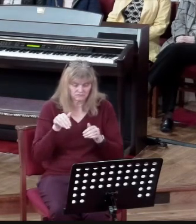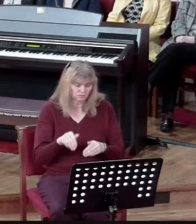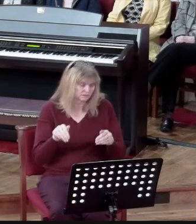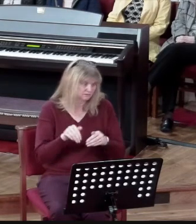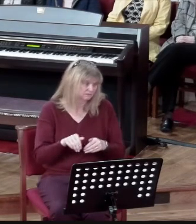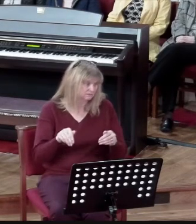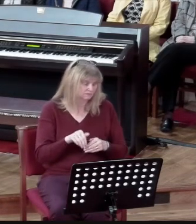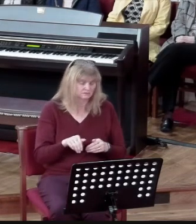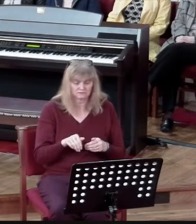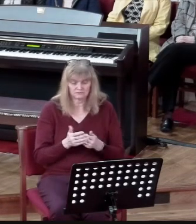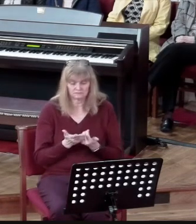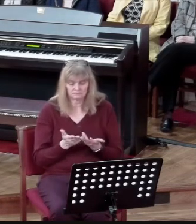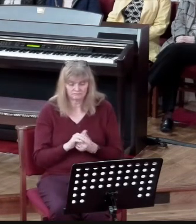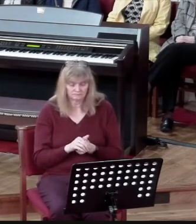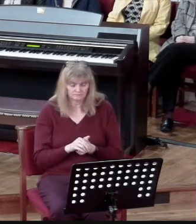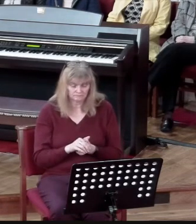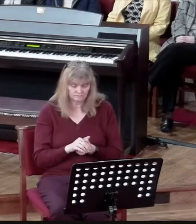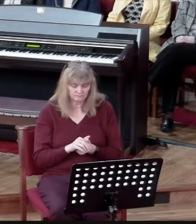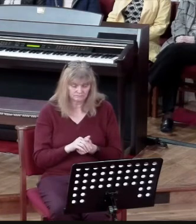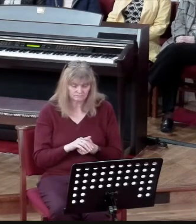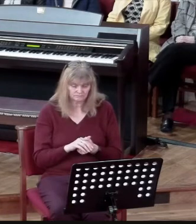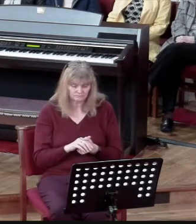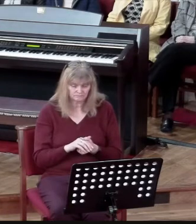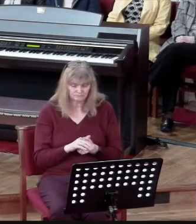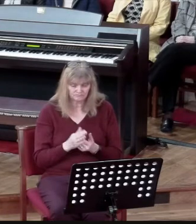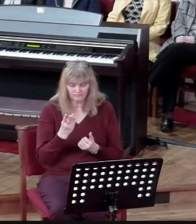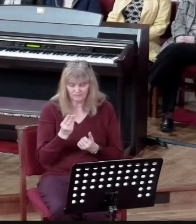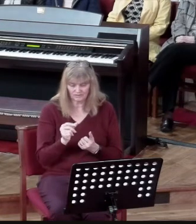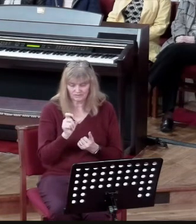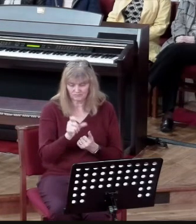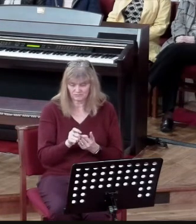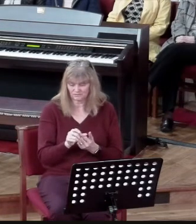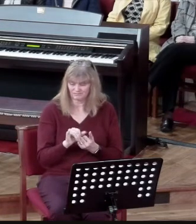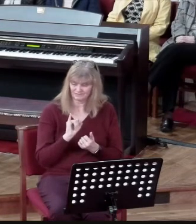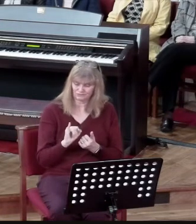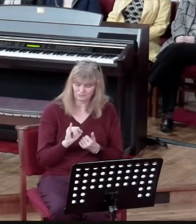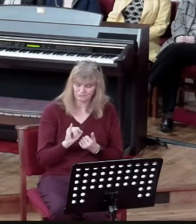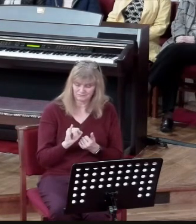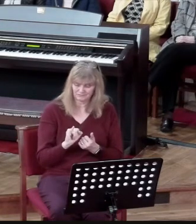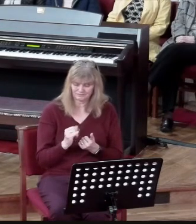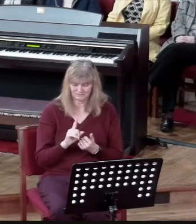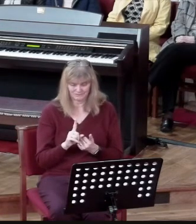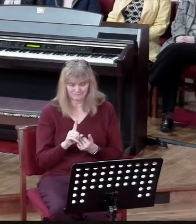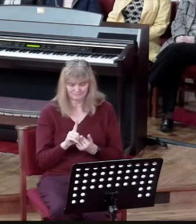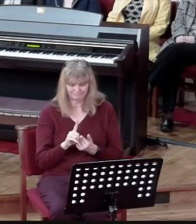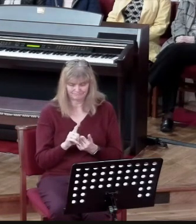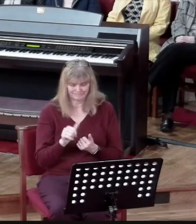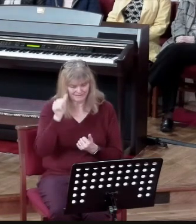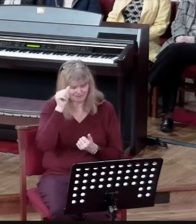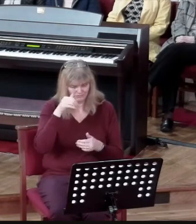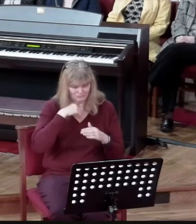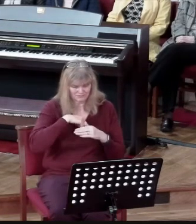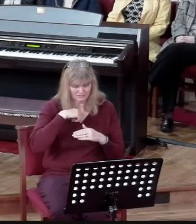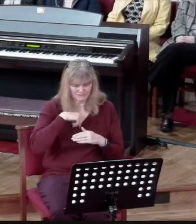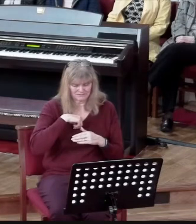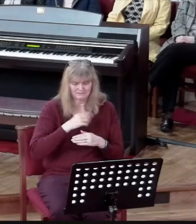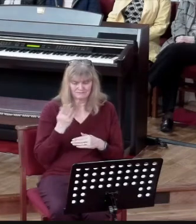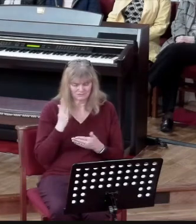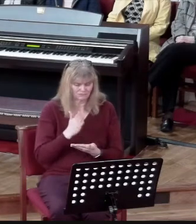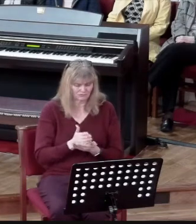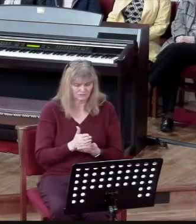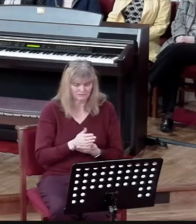Were they right or wrong to do that? Some people think they were wrong. It was as if they'd given up and they'd gone back